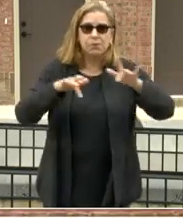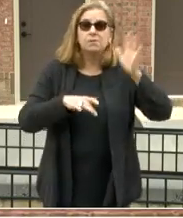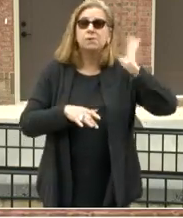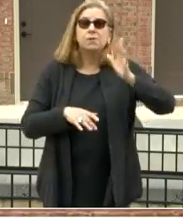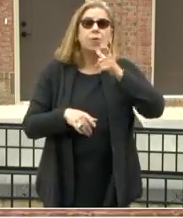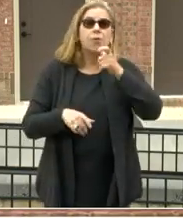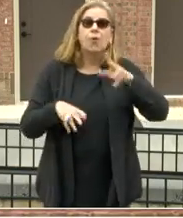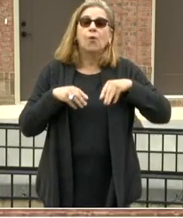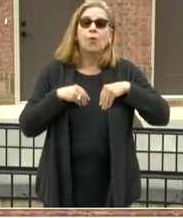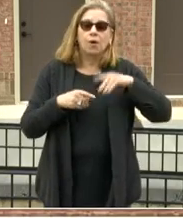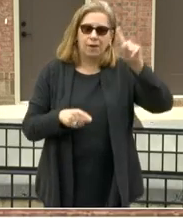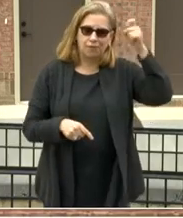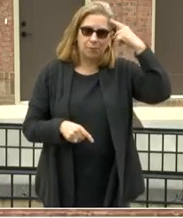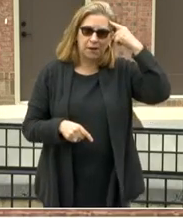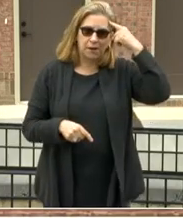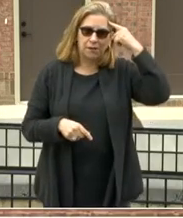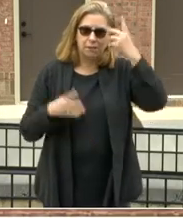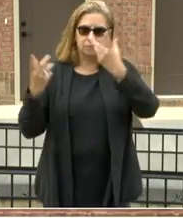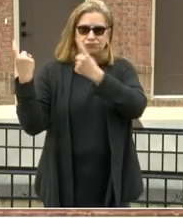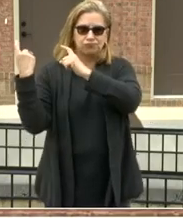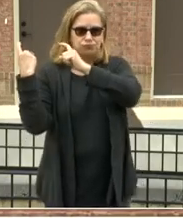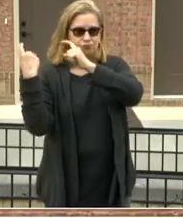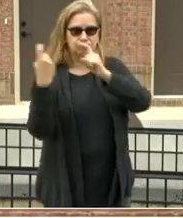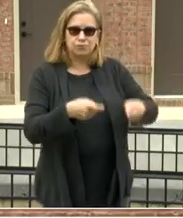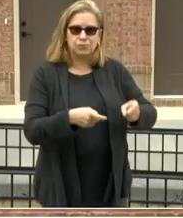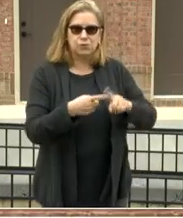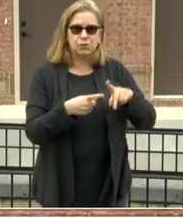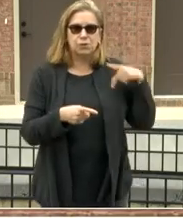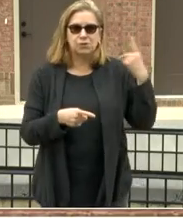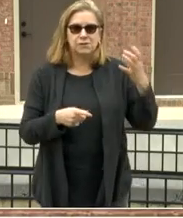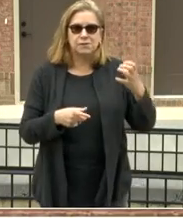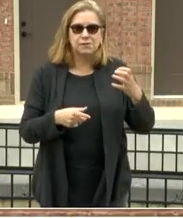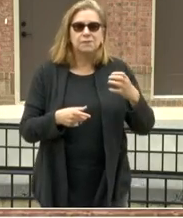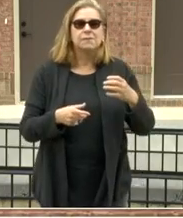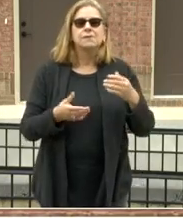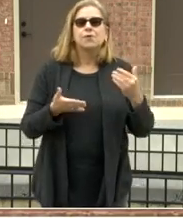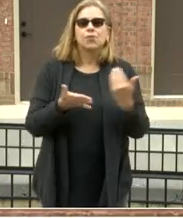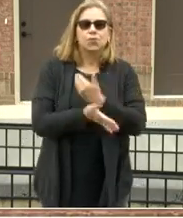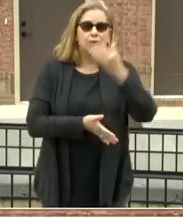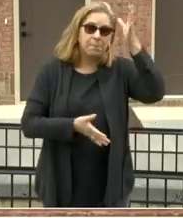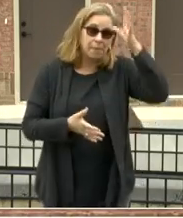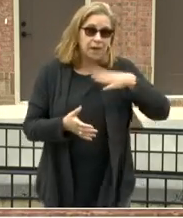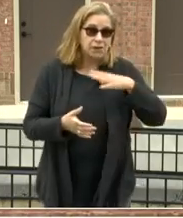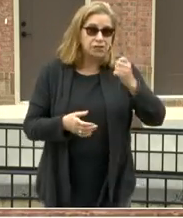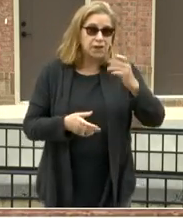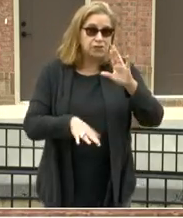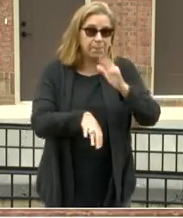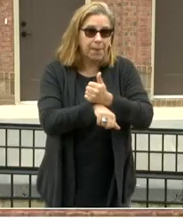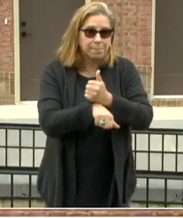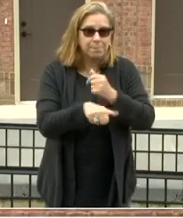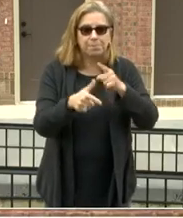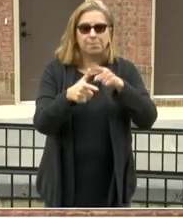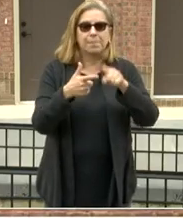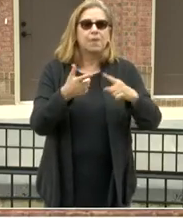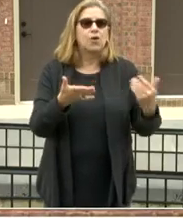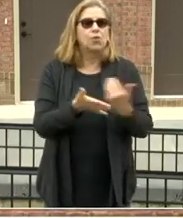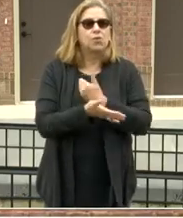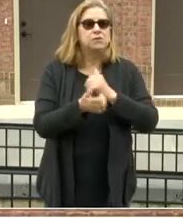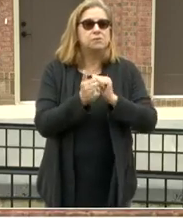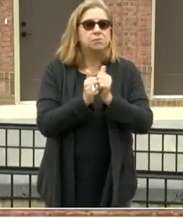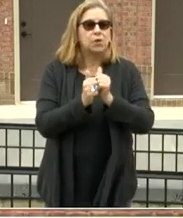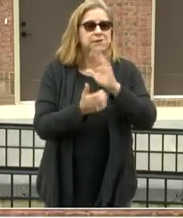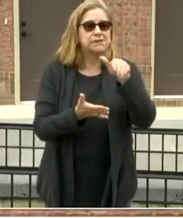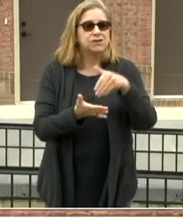stated, a new men's shelter, a sports and entertainment arena, broken ground for a